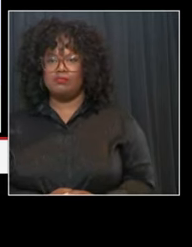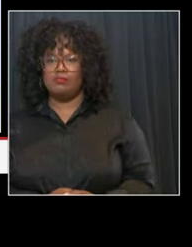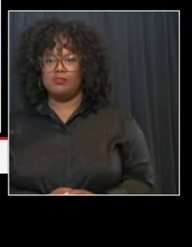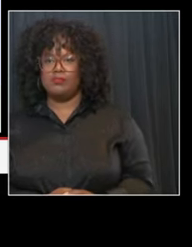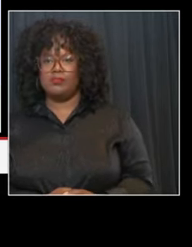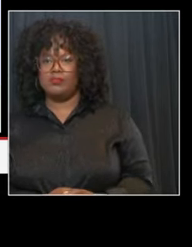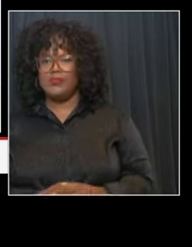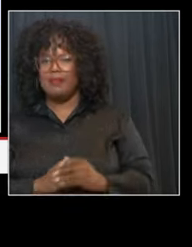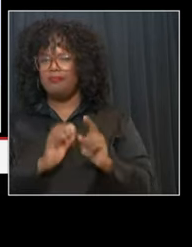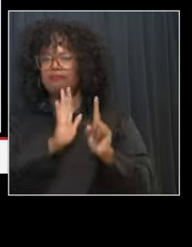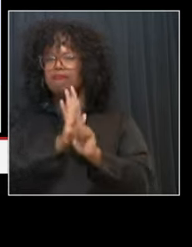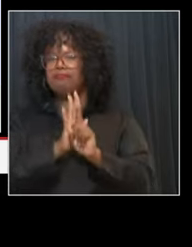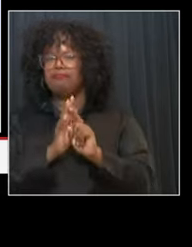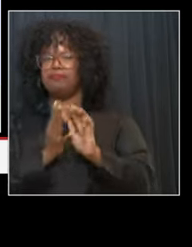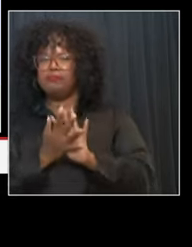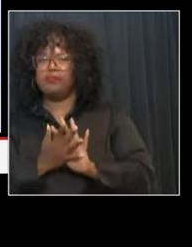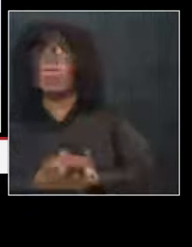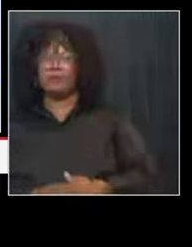Okay.